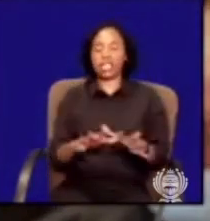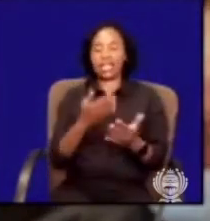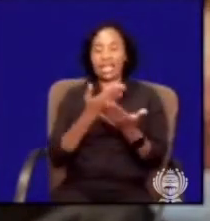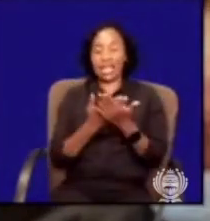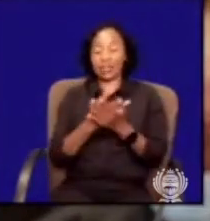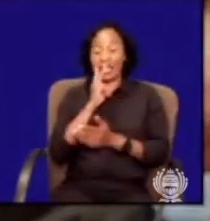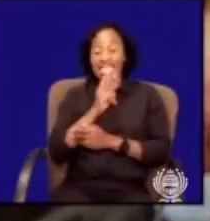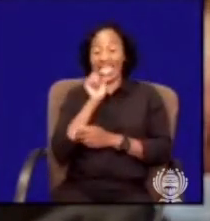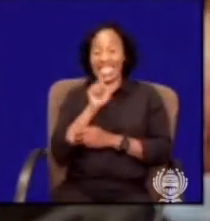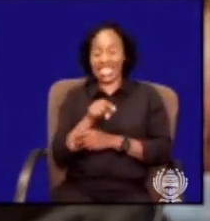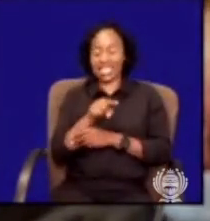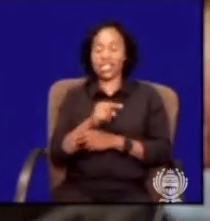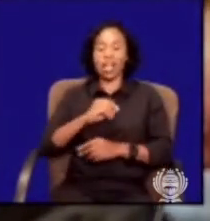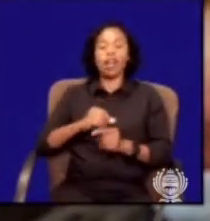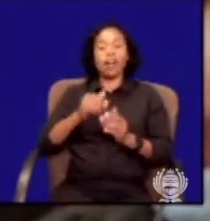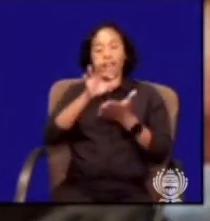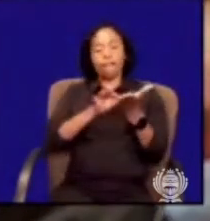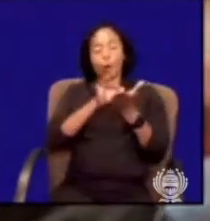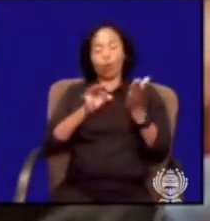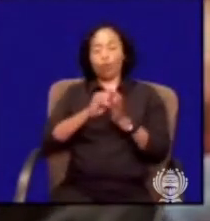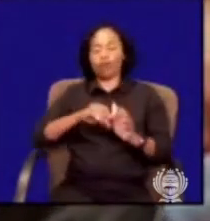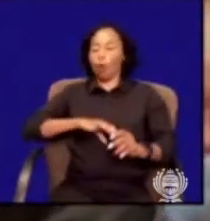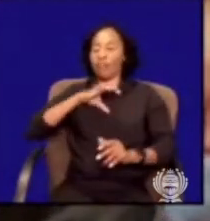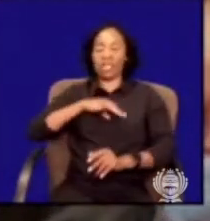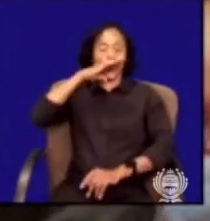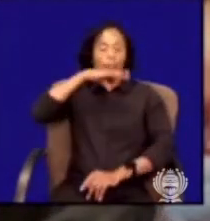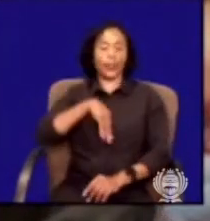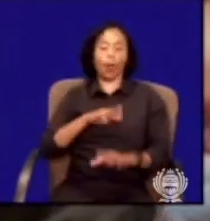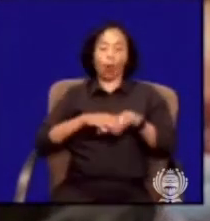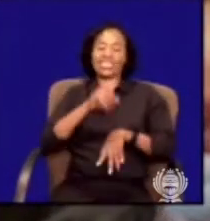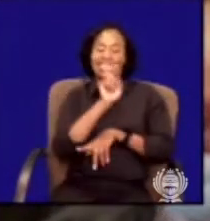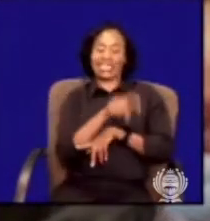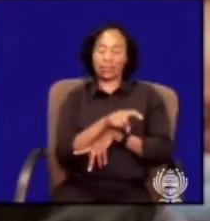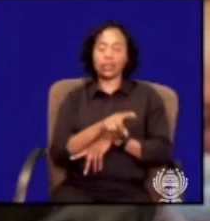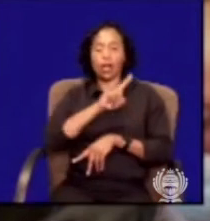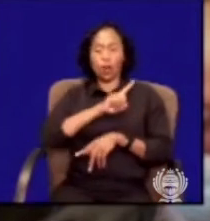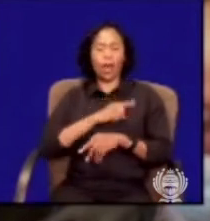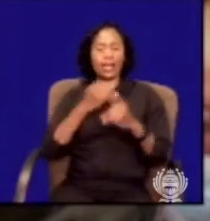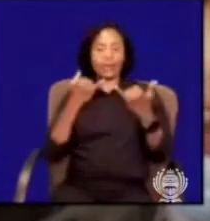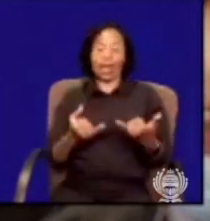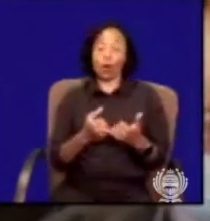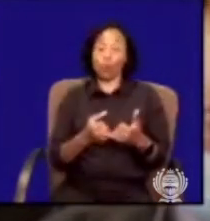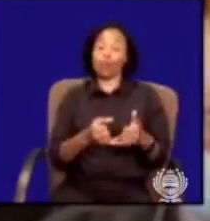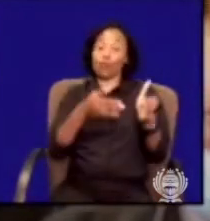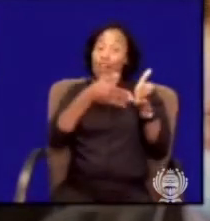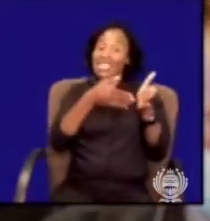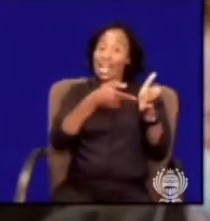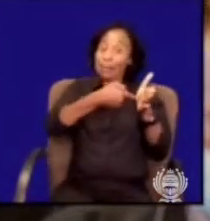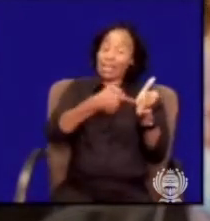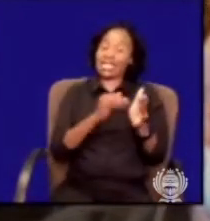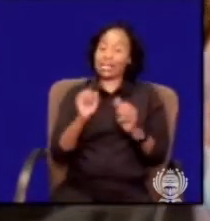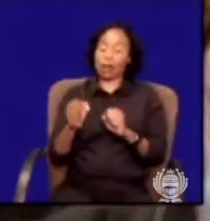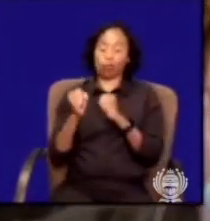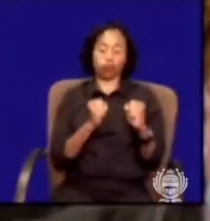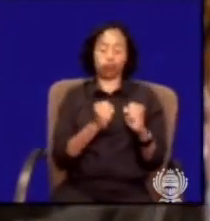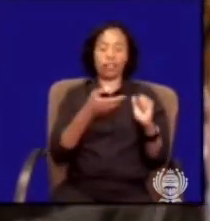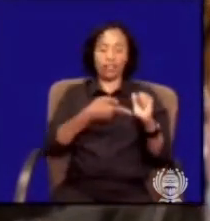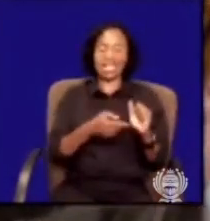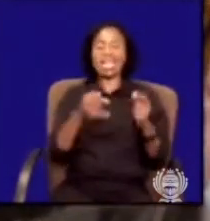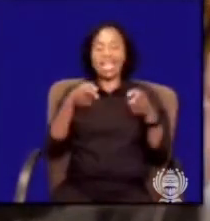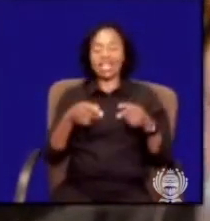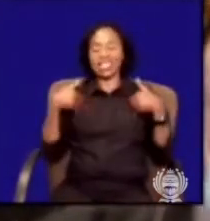vote of no confidence in him because he absolutely loves red tape. And I see he's not even on the starting lineup for the ANC,